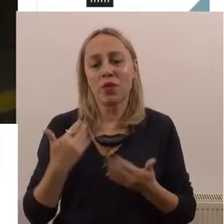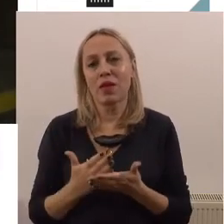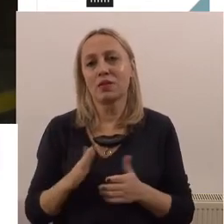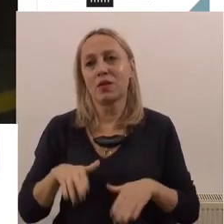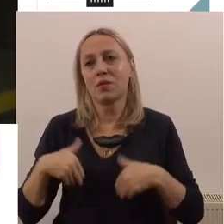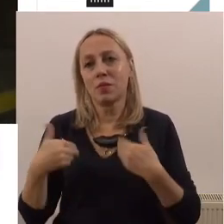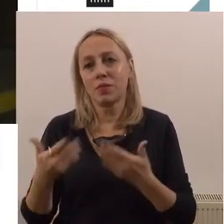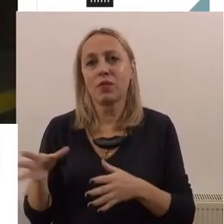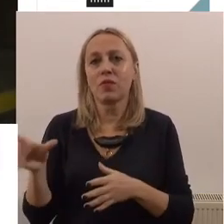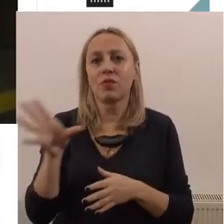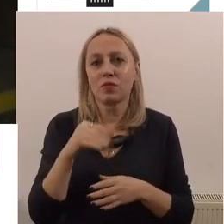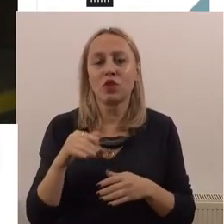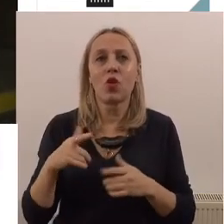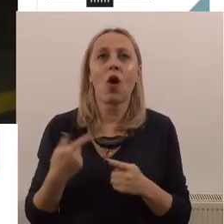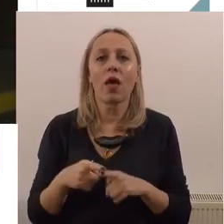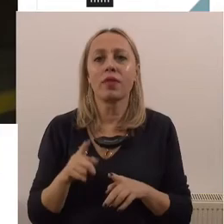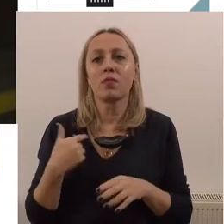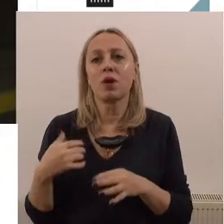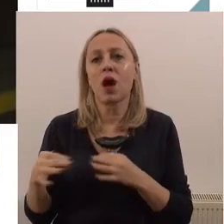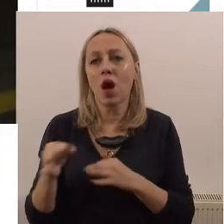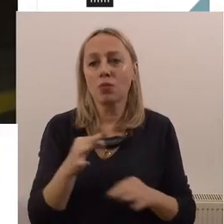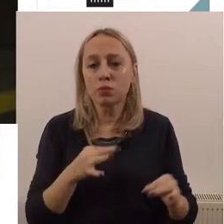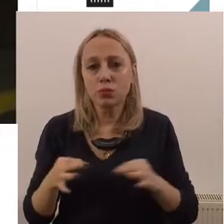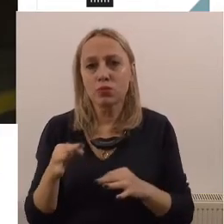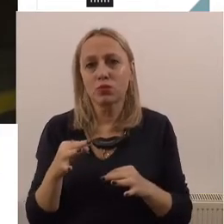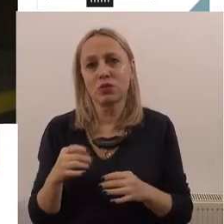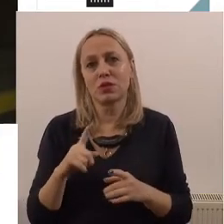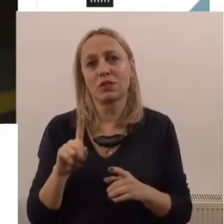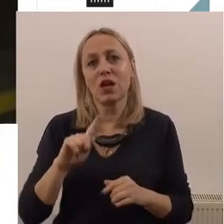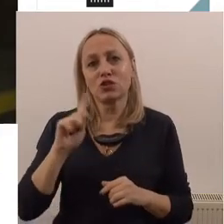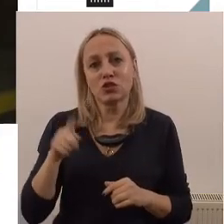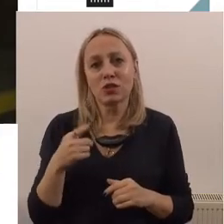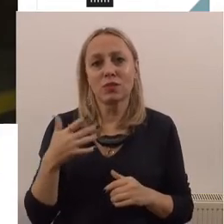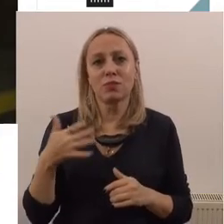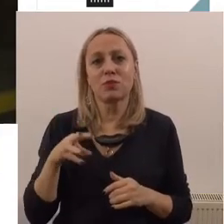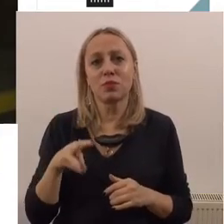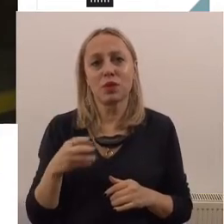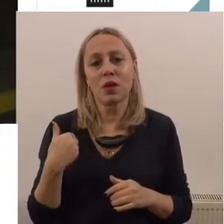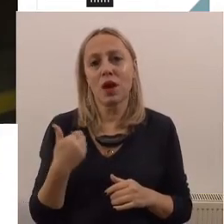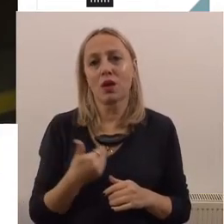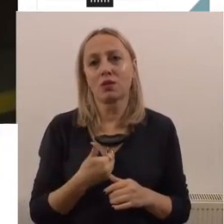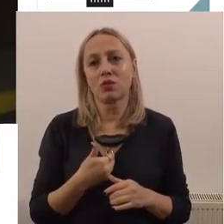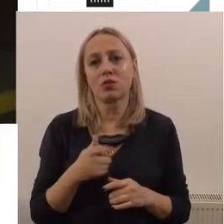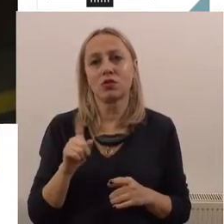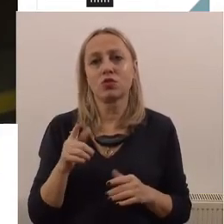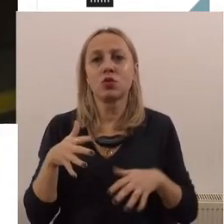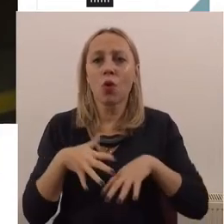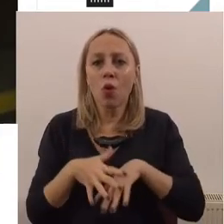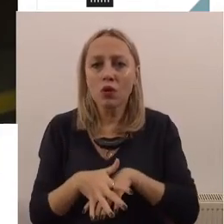break our timeline. Summing up, I would like to say that